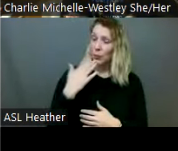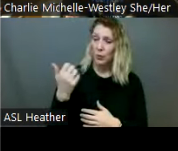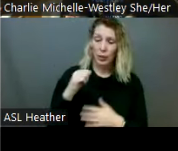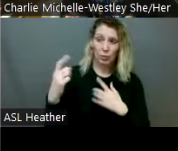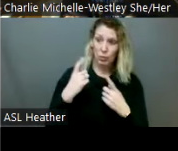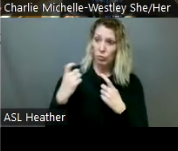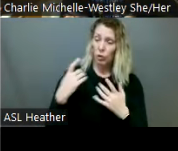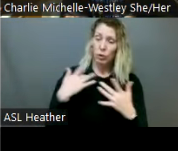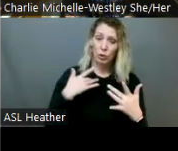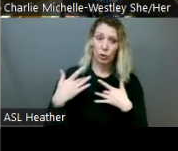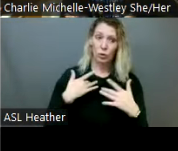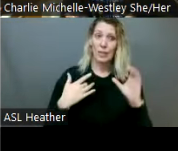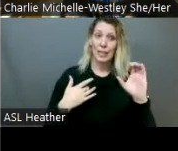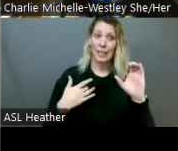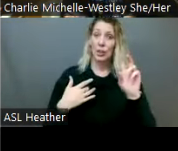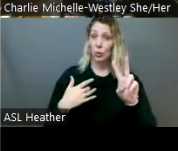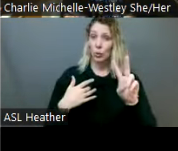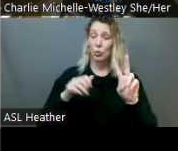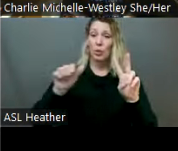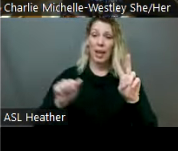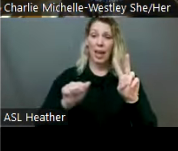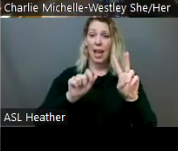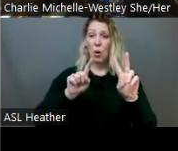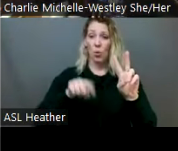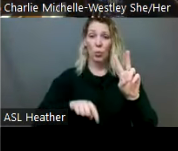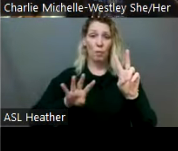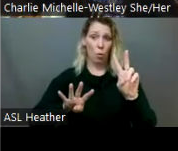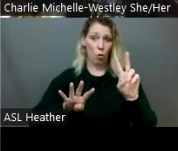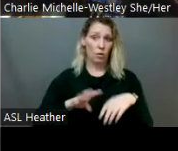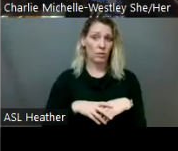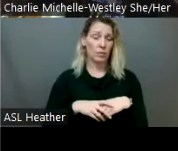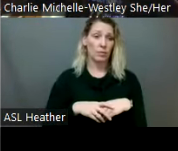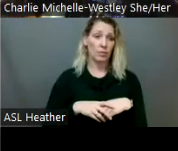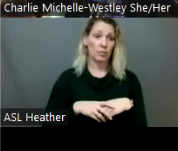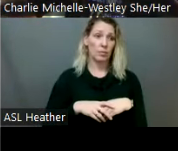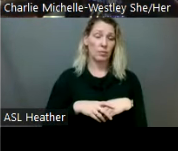or concerns on C2, A1 through 4?